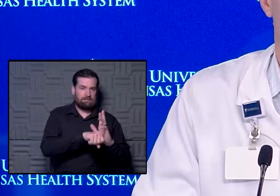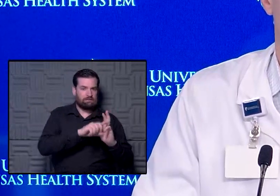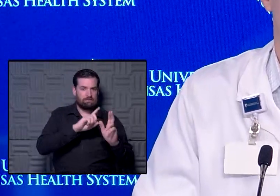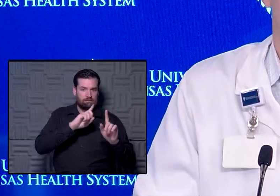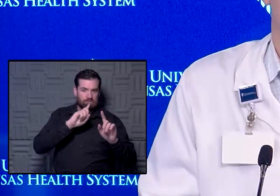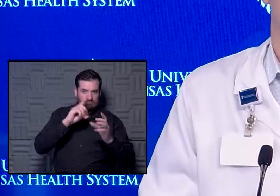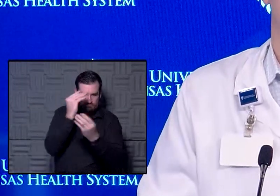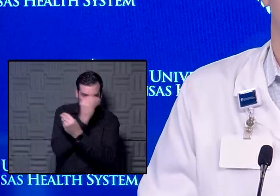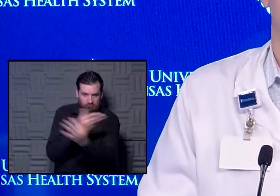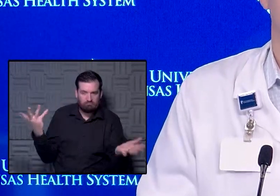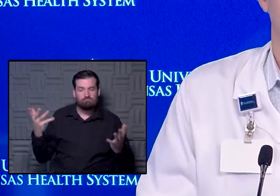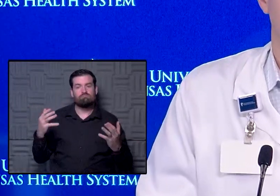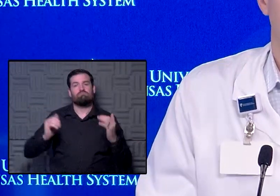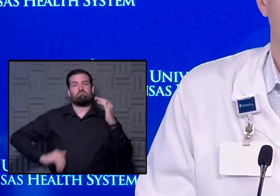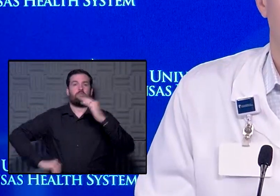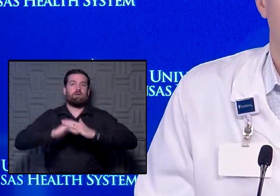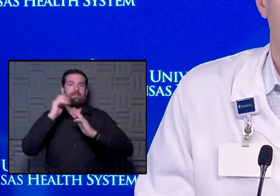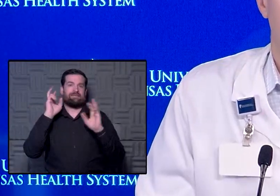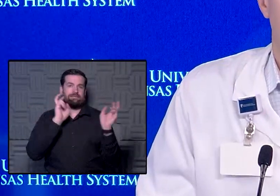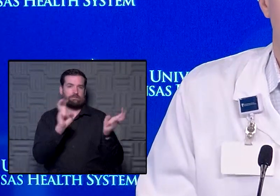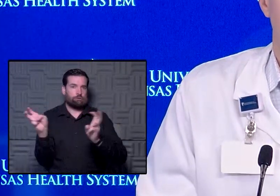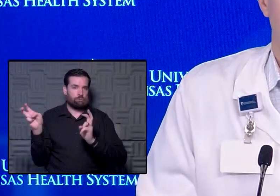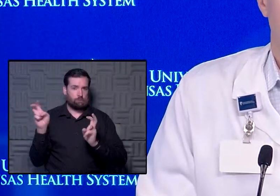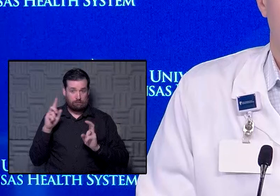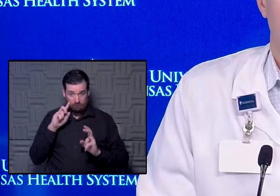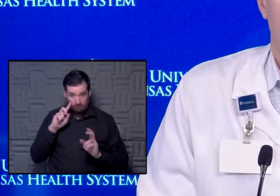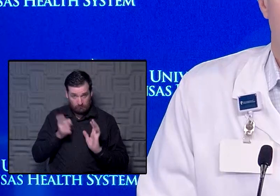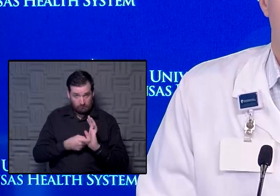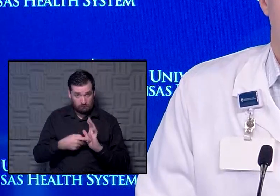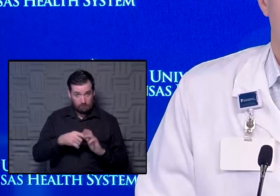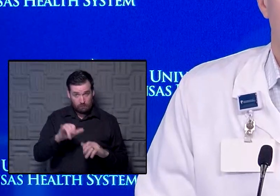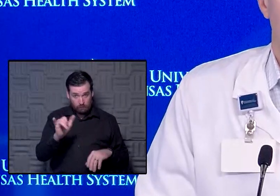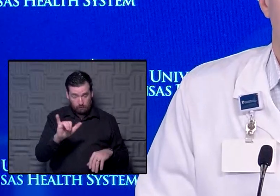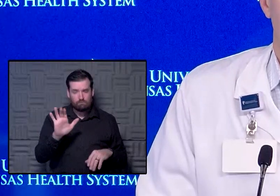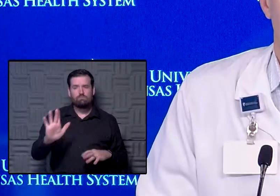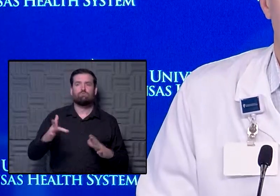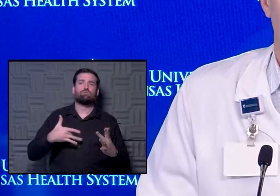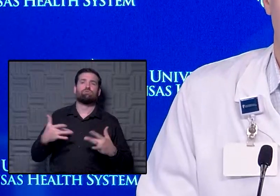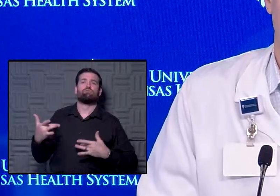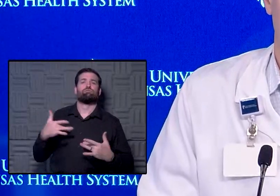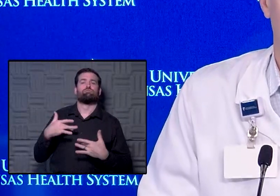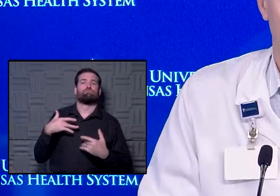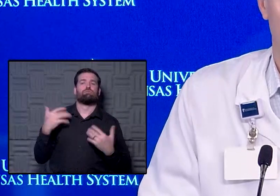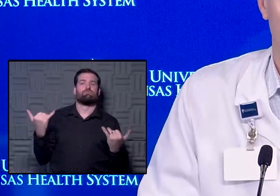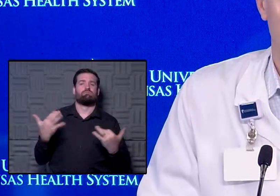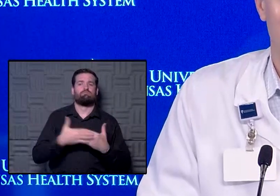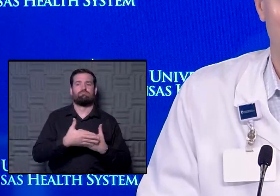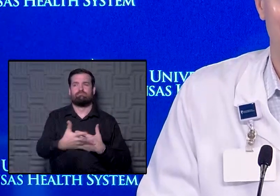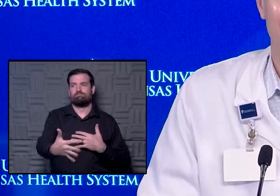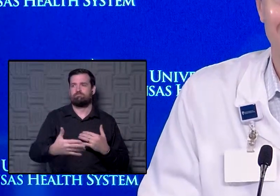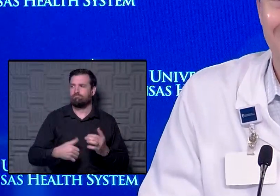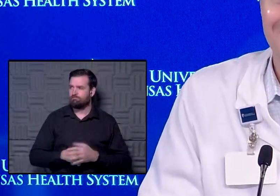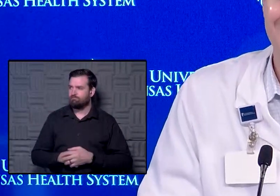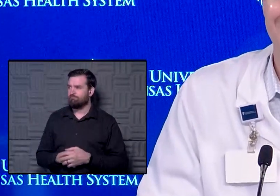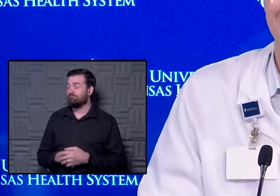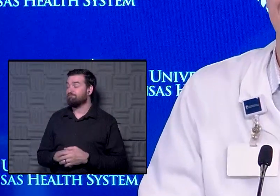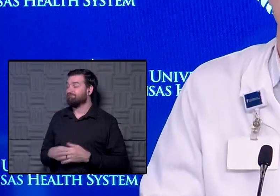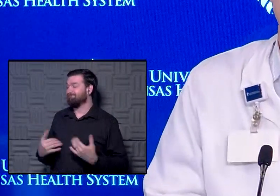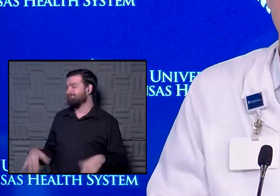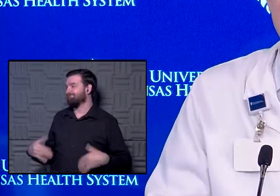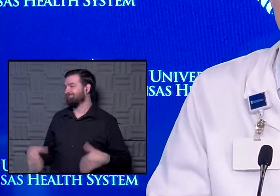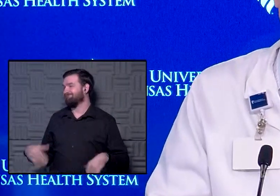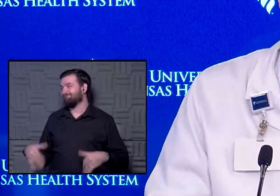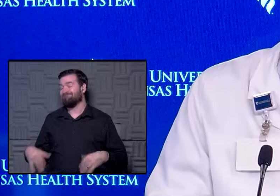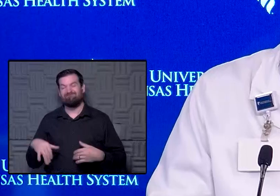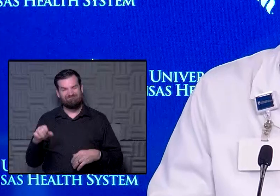issues at hospitals. Are you seeing an uptick as well? And what are your concerns about moving forward? So that's the whole topic